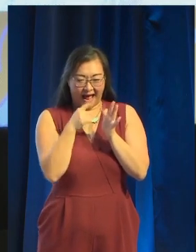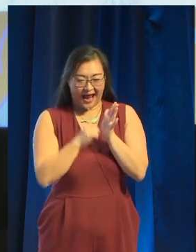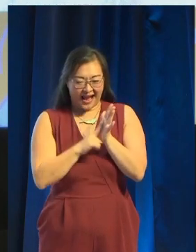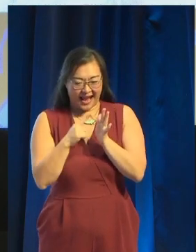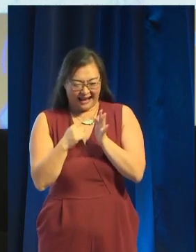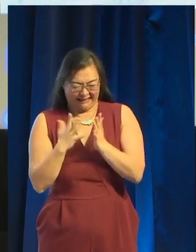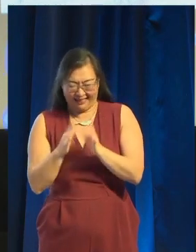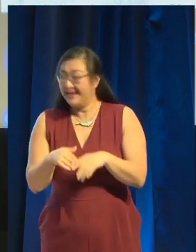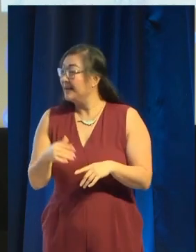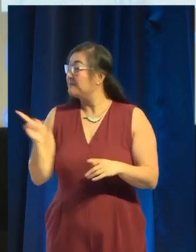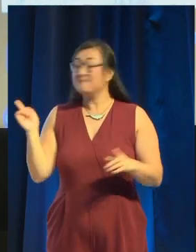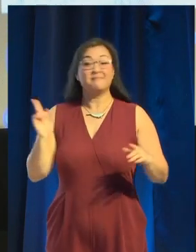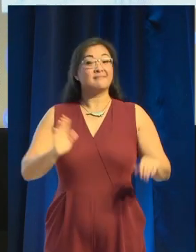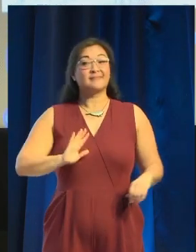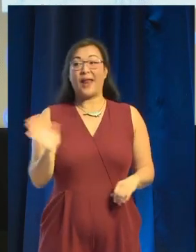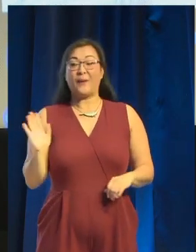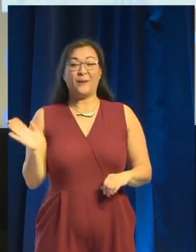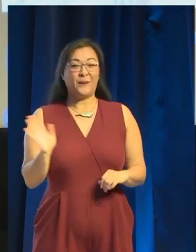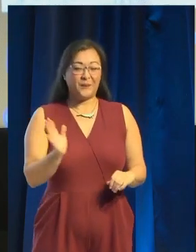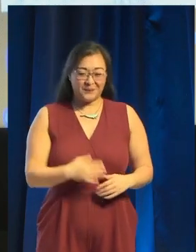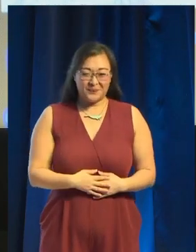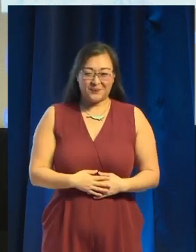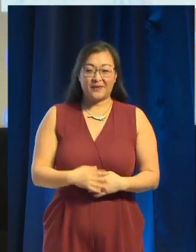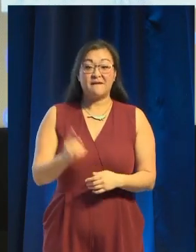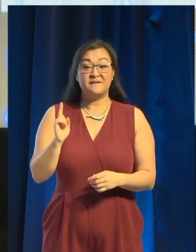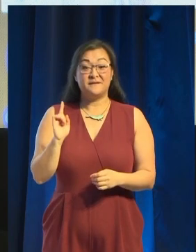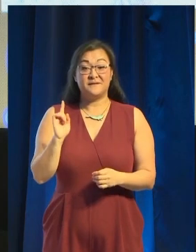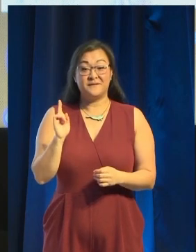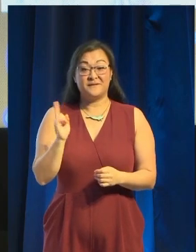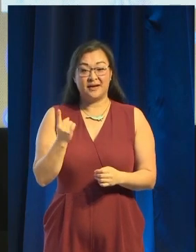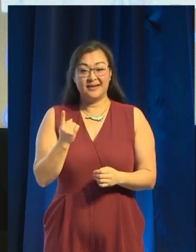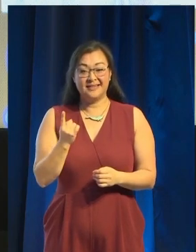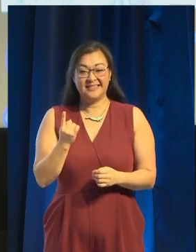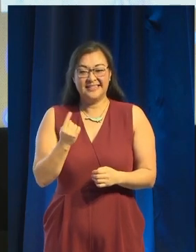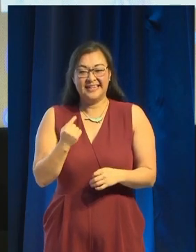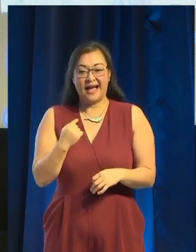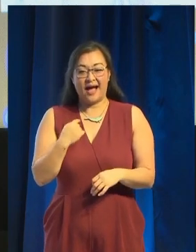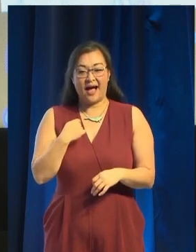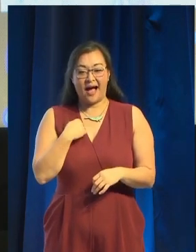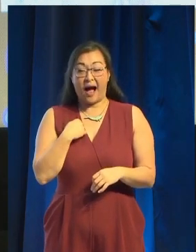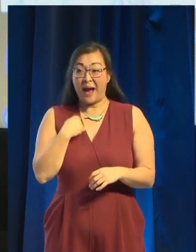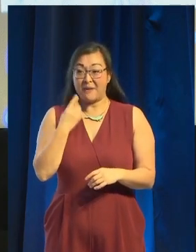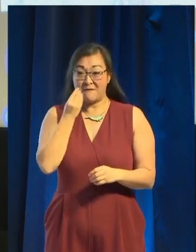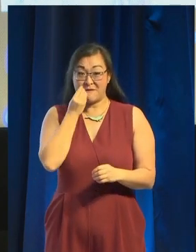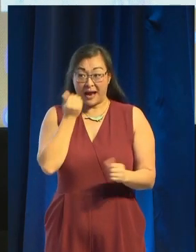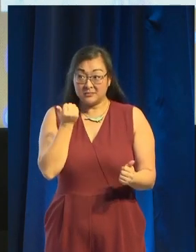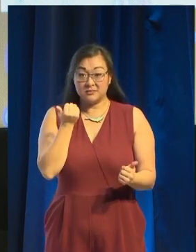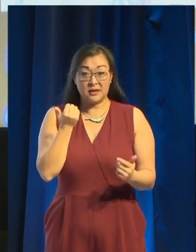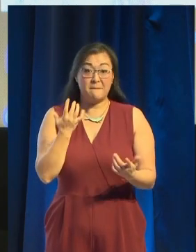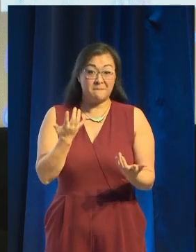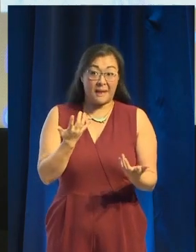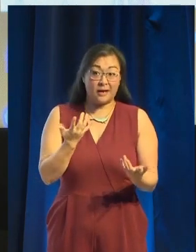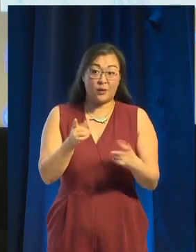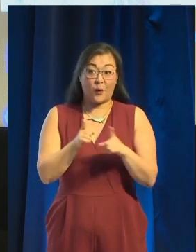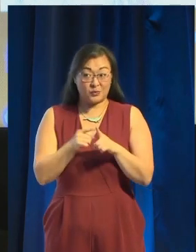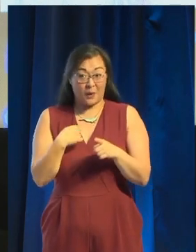Hello, everybody. So first, yes, I'm French, but you should also know that I'm both a writer and a